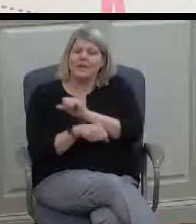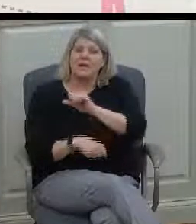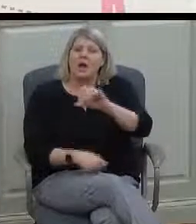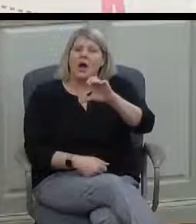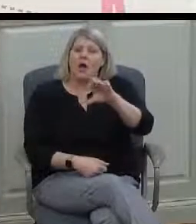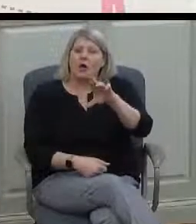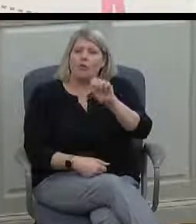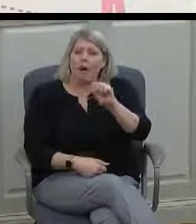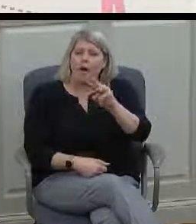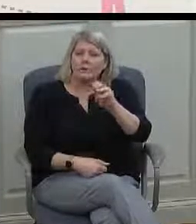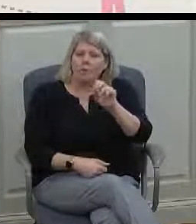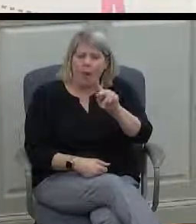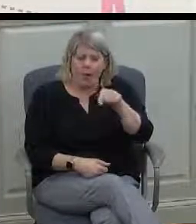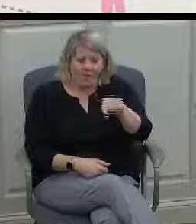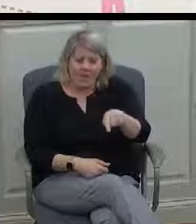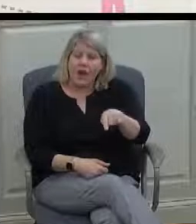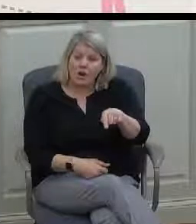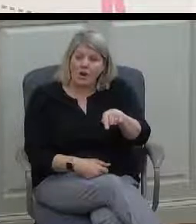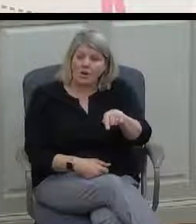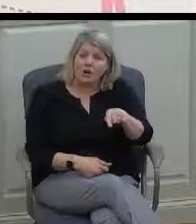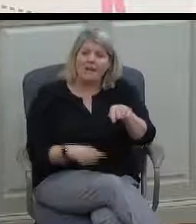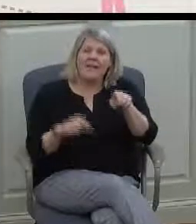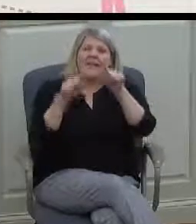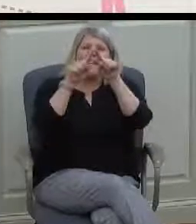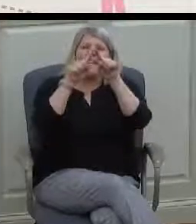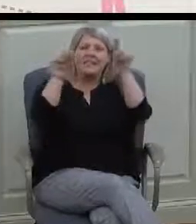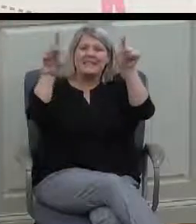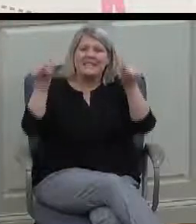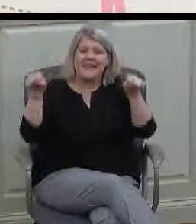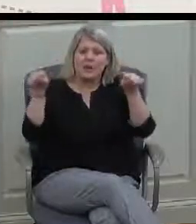Signals, we have anticipated replacing all the signals,